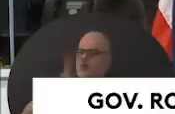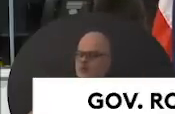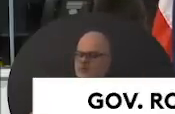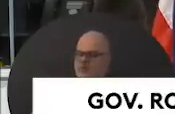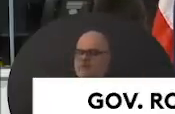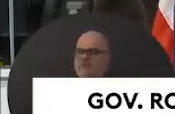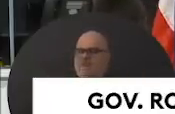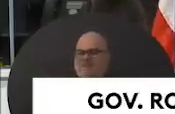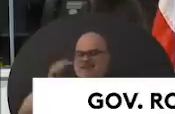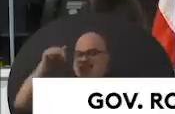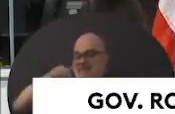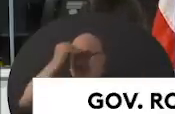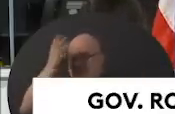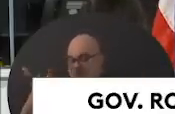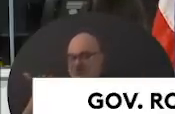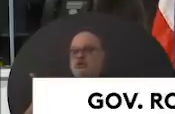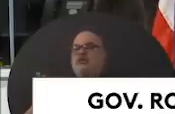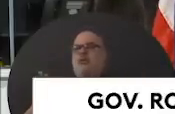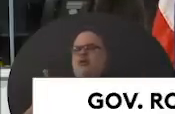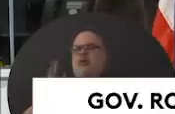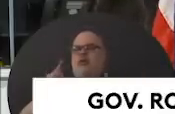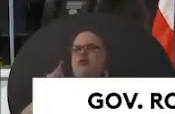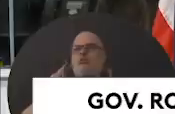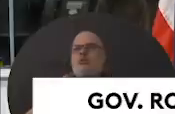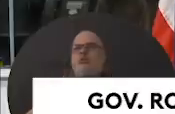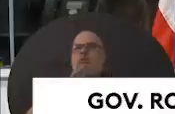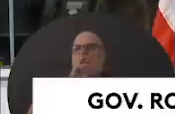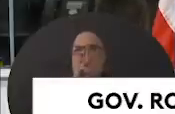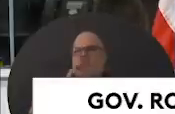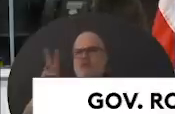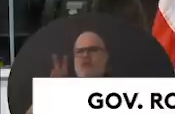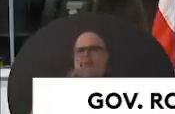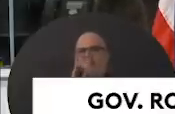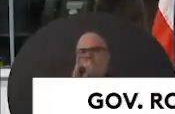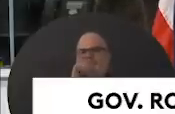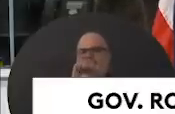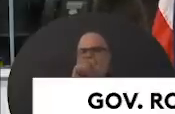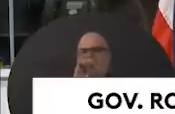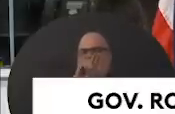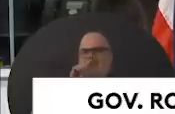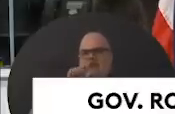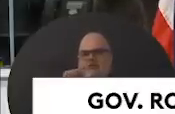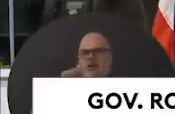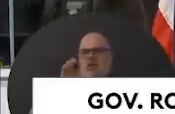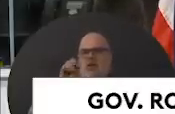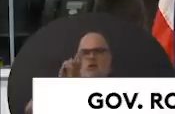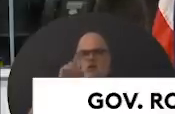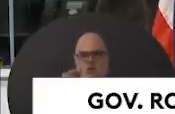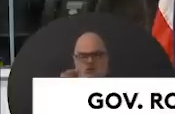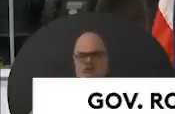this information and more information, you can please visit the division's floridadisaster.org webpage. Follow us on social